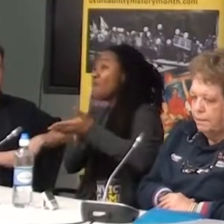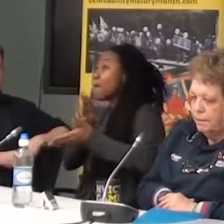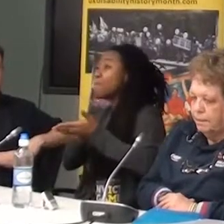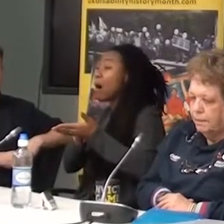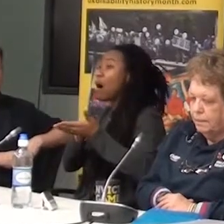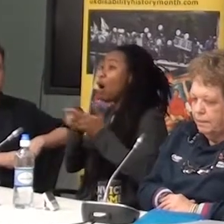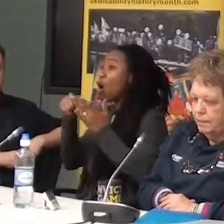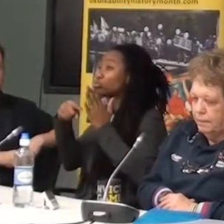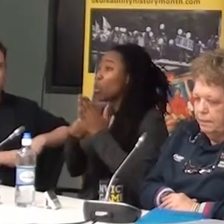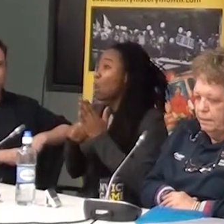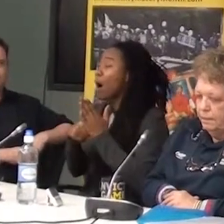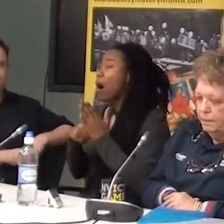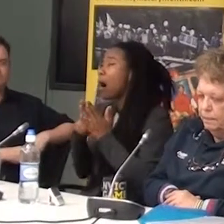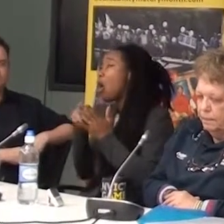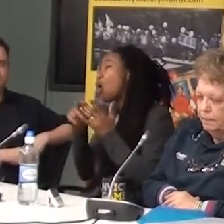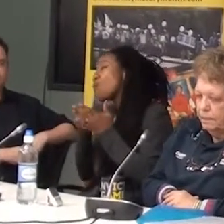October-November